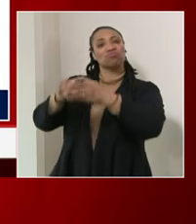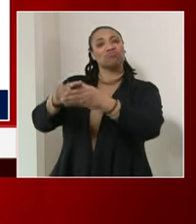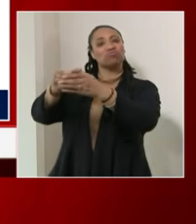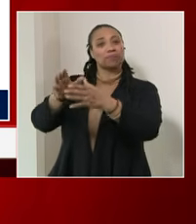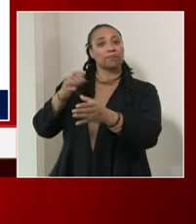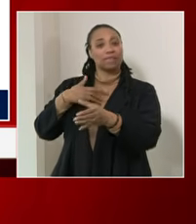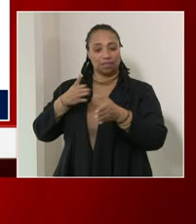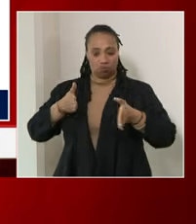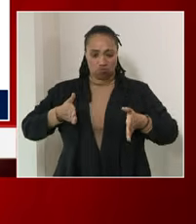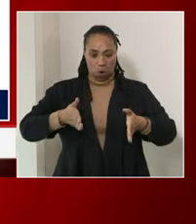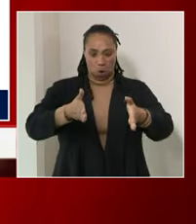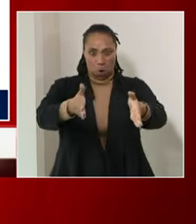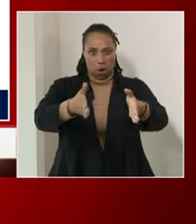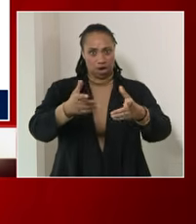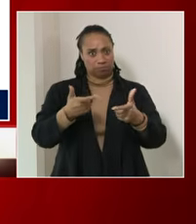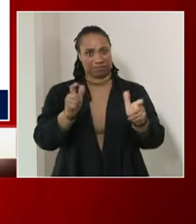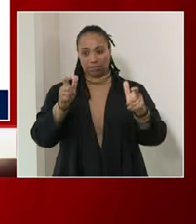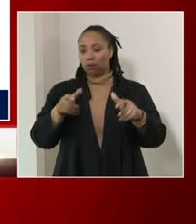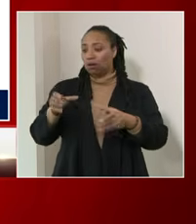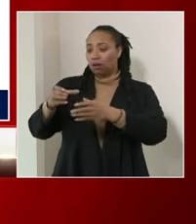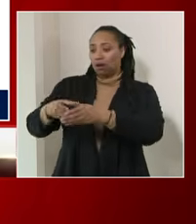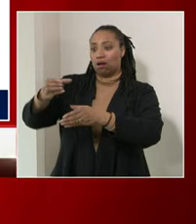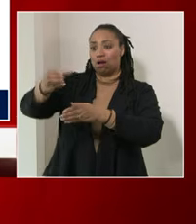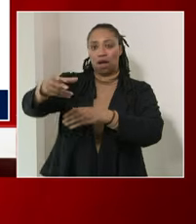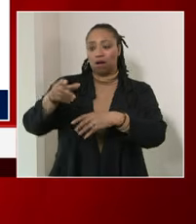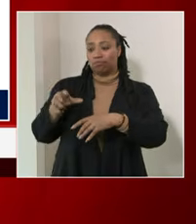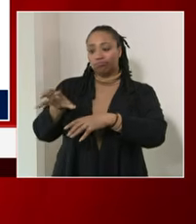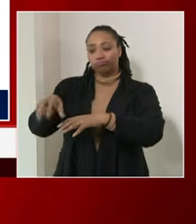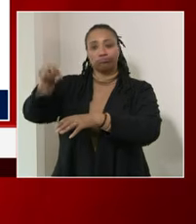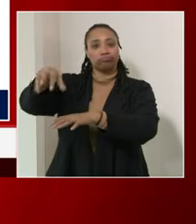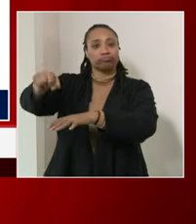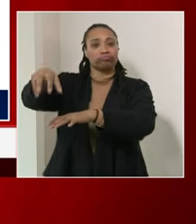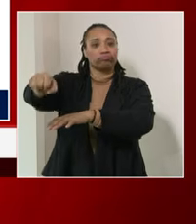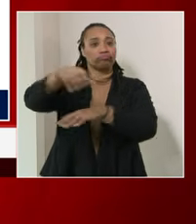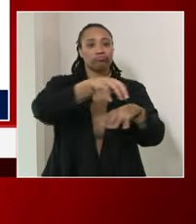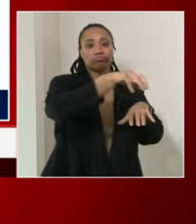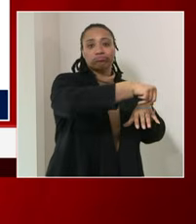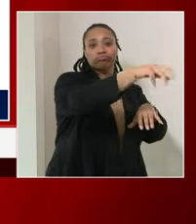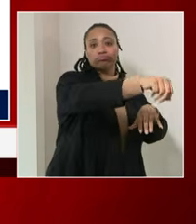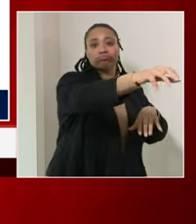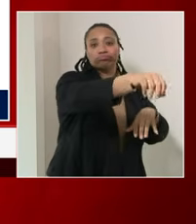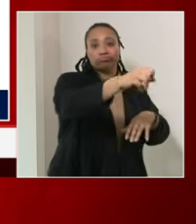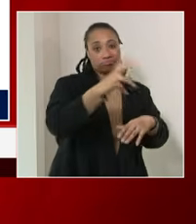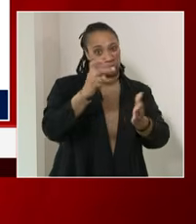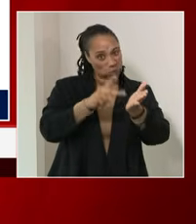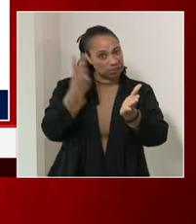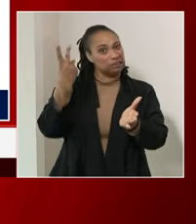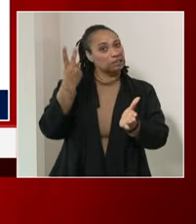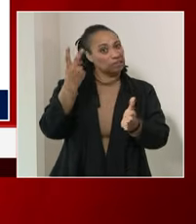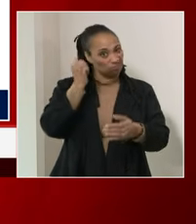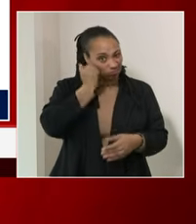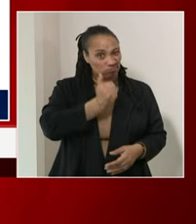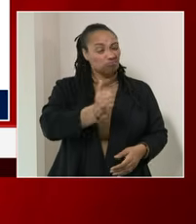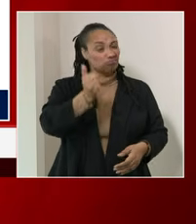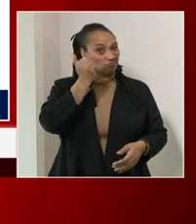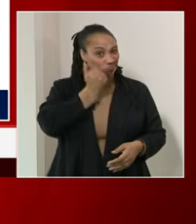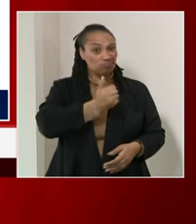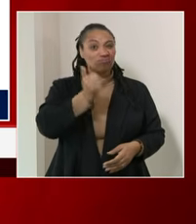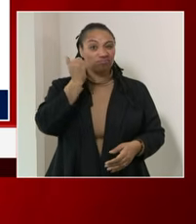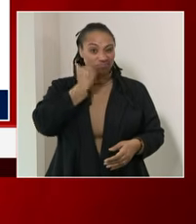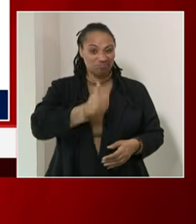By the end of the week, they started doing that 2 a day. By Friday, DPW crews were